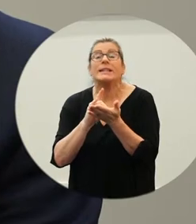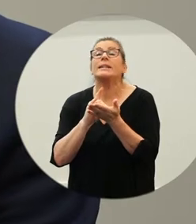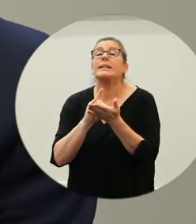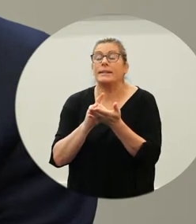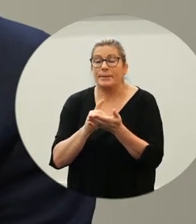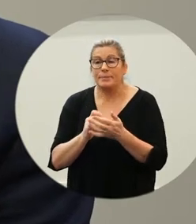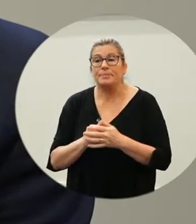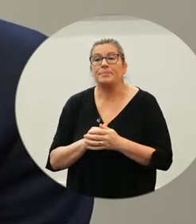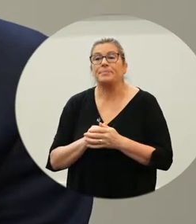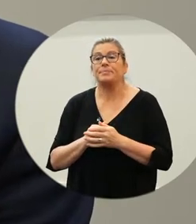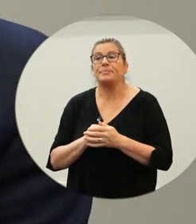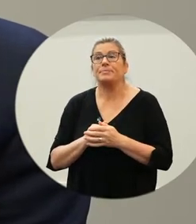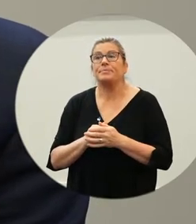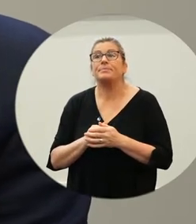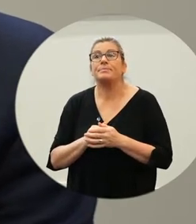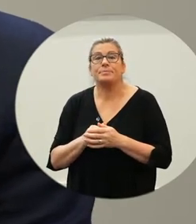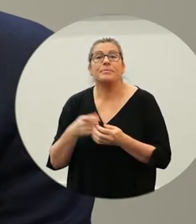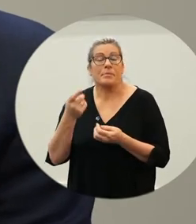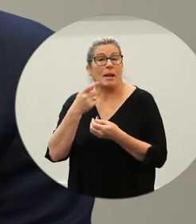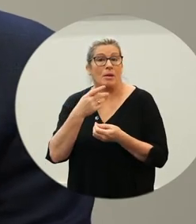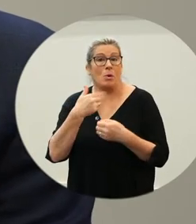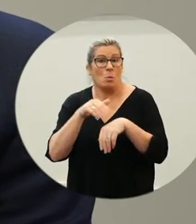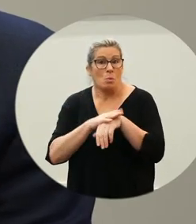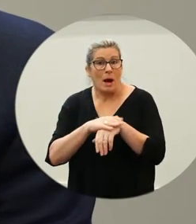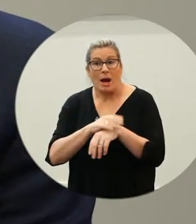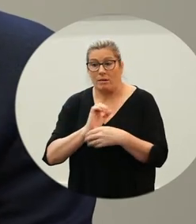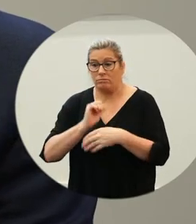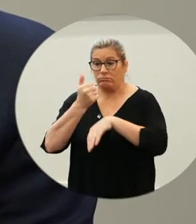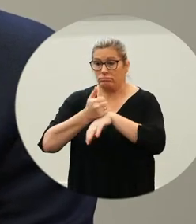I suppose we are what we have come from.